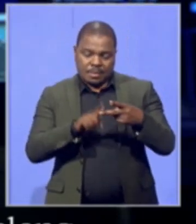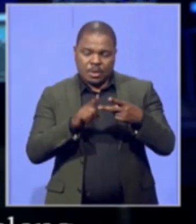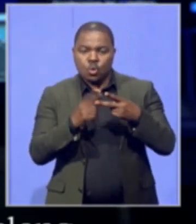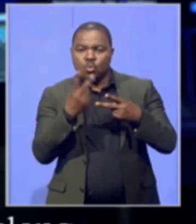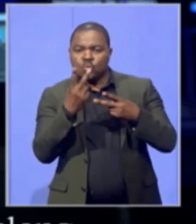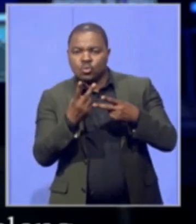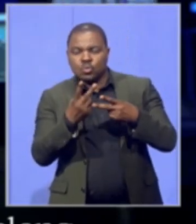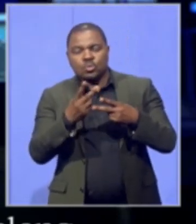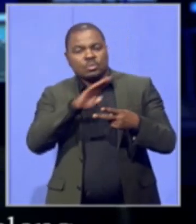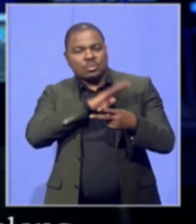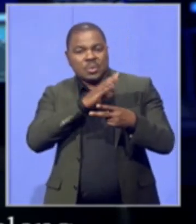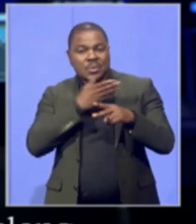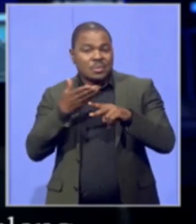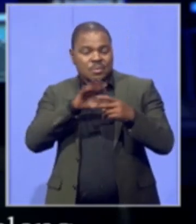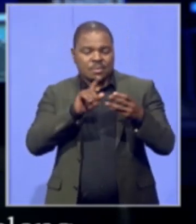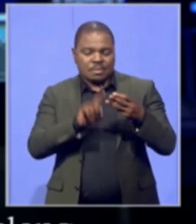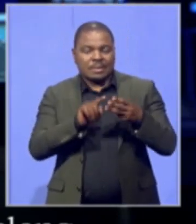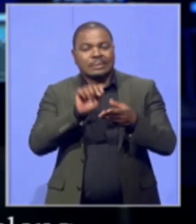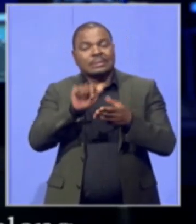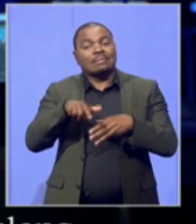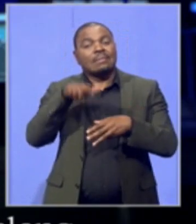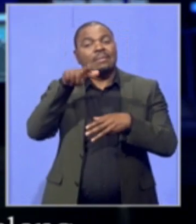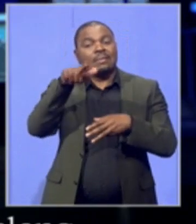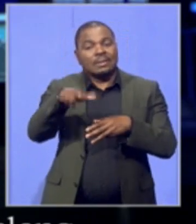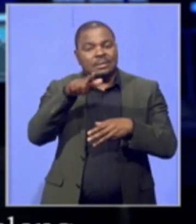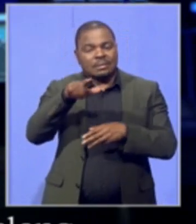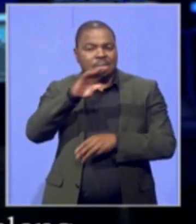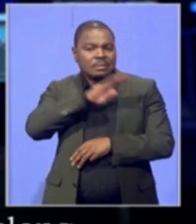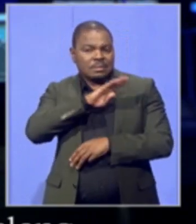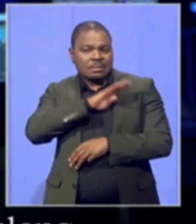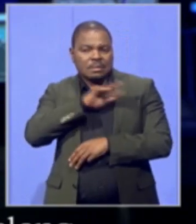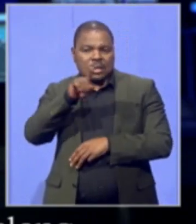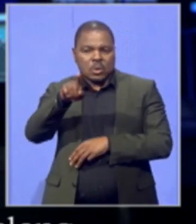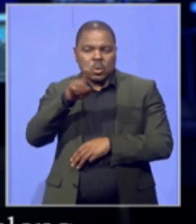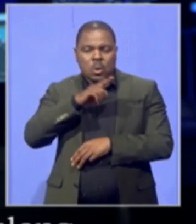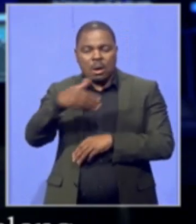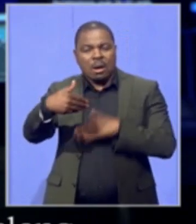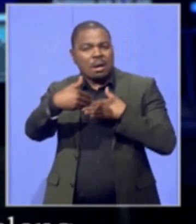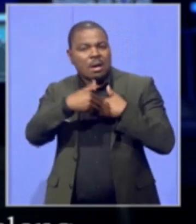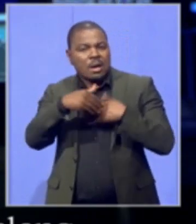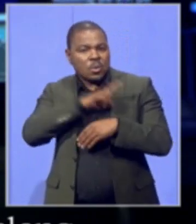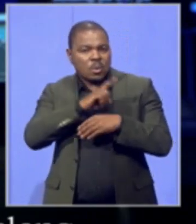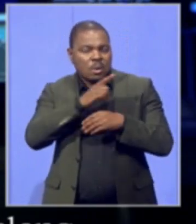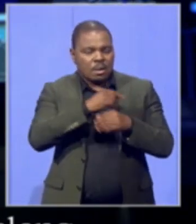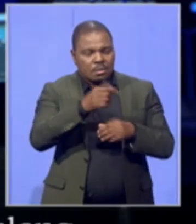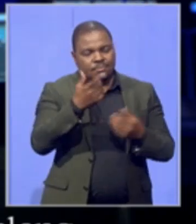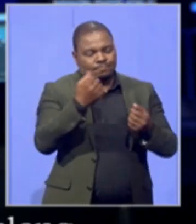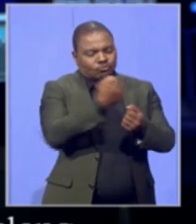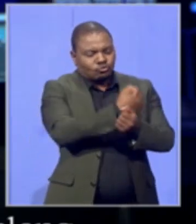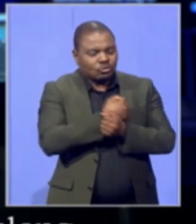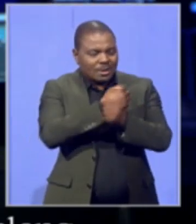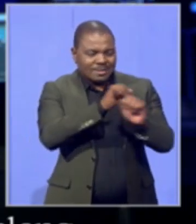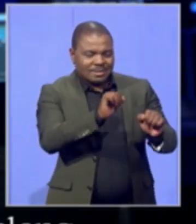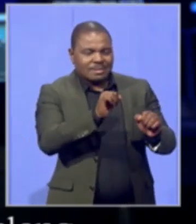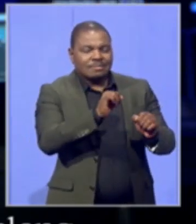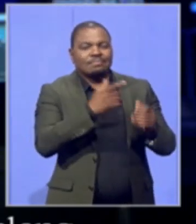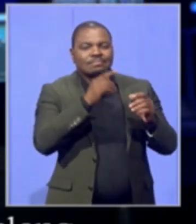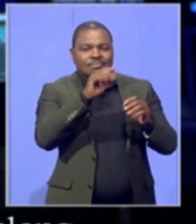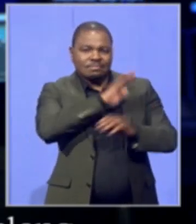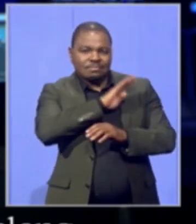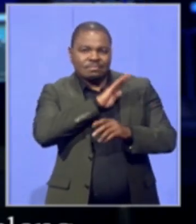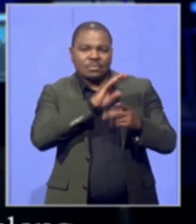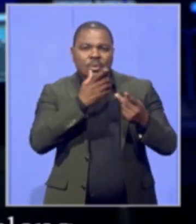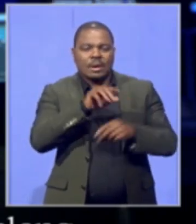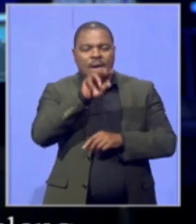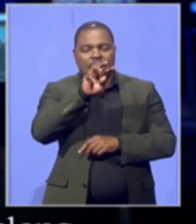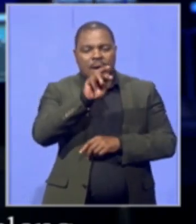ha a 17 a tswile dikotsi tse nyarosang mmele kotsing ya lori ya sesole mmileng o moholo wa